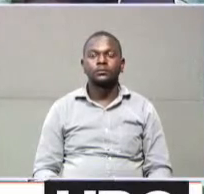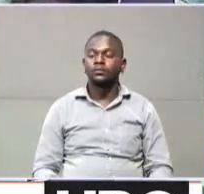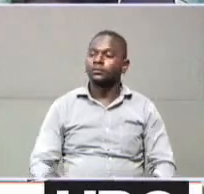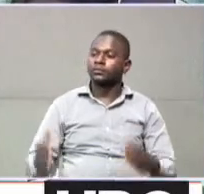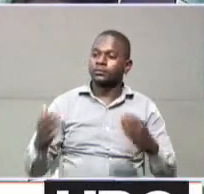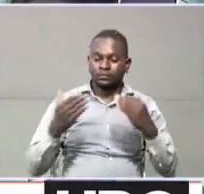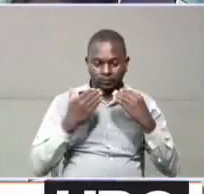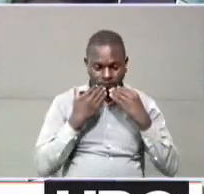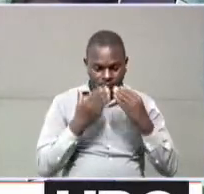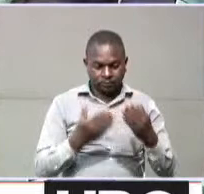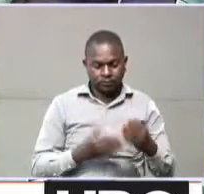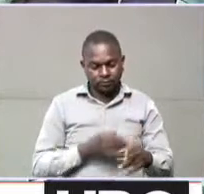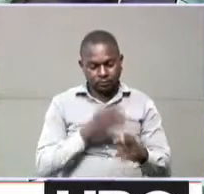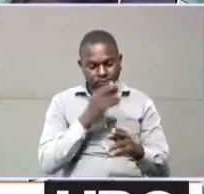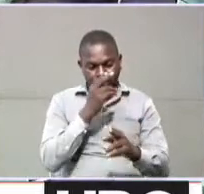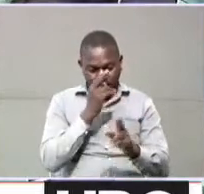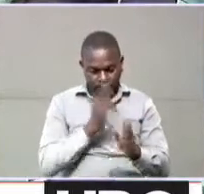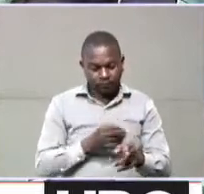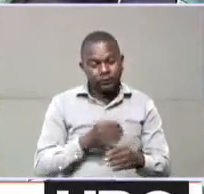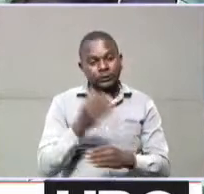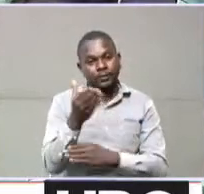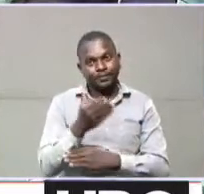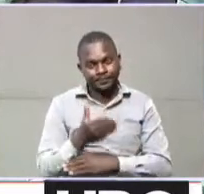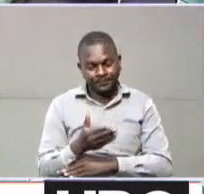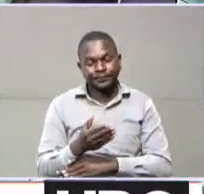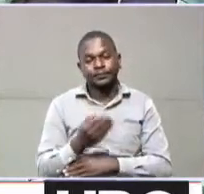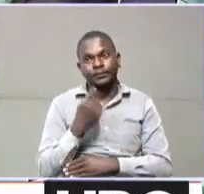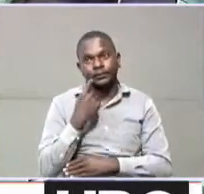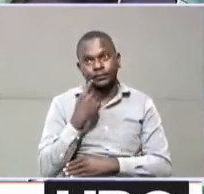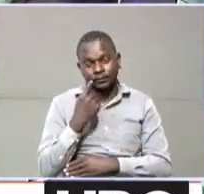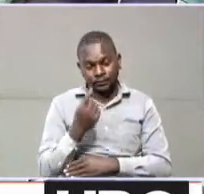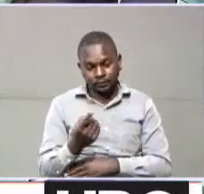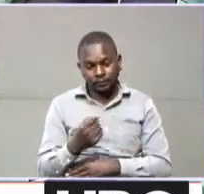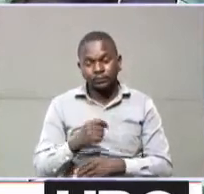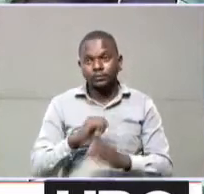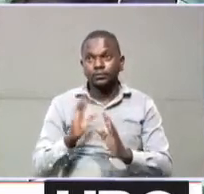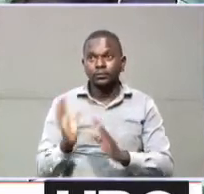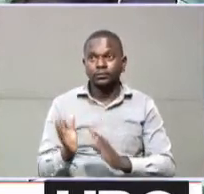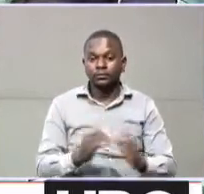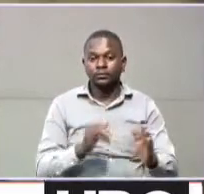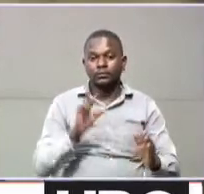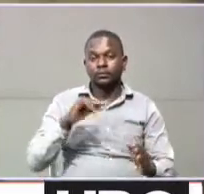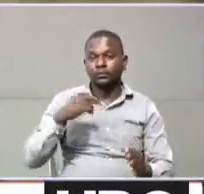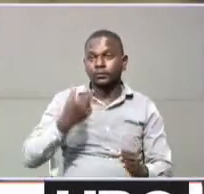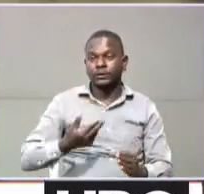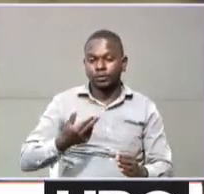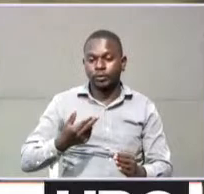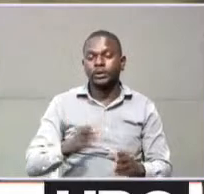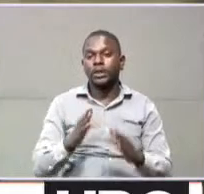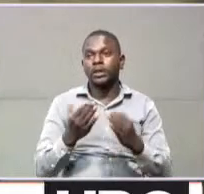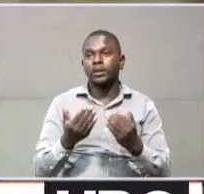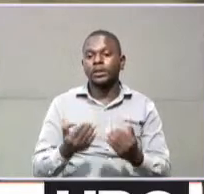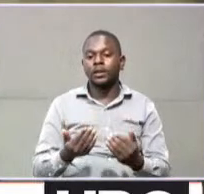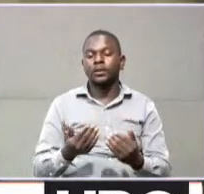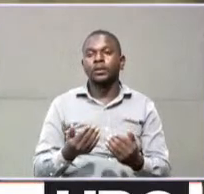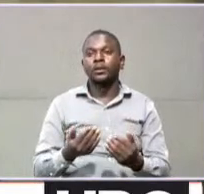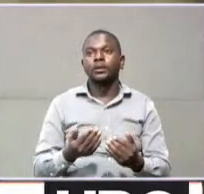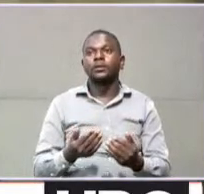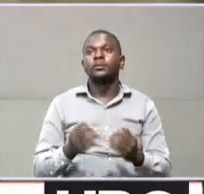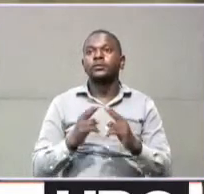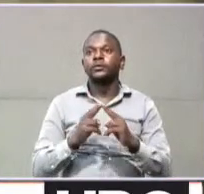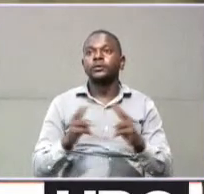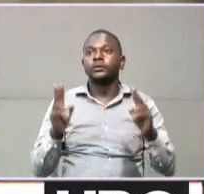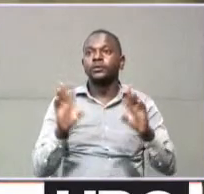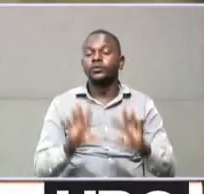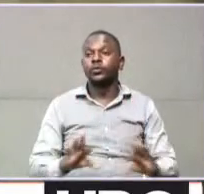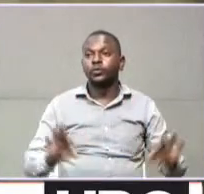thank you honor minister honourable minister you've seen you had prepared the response now and it has very useful